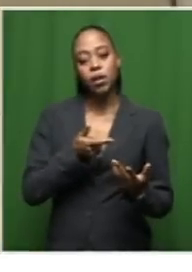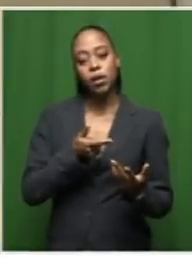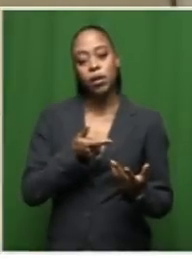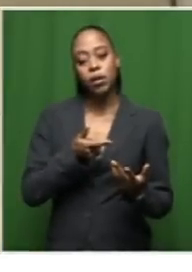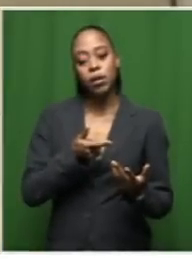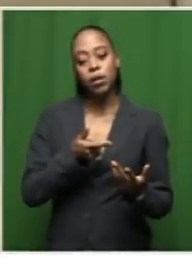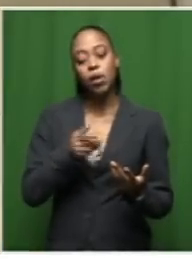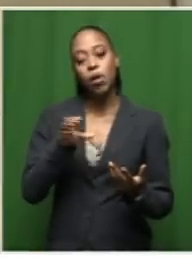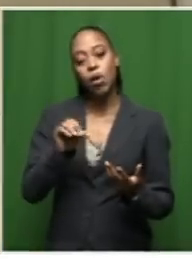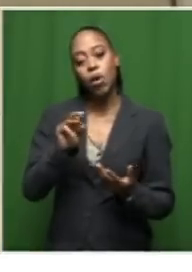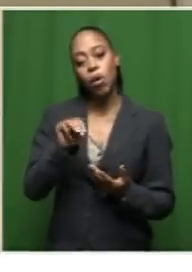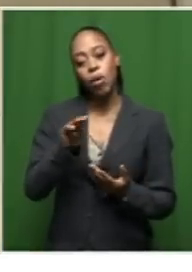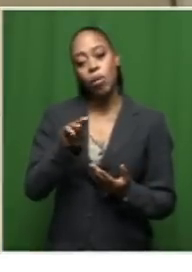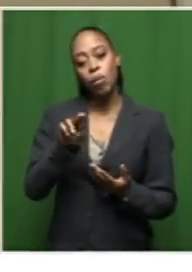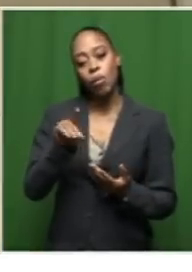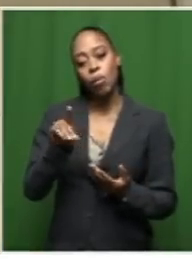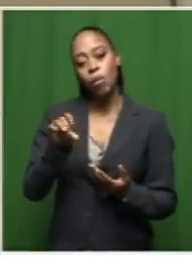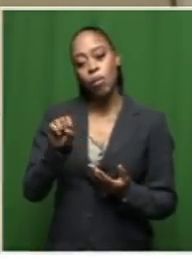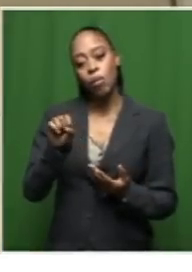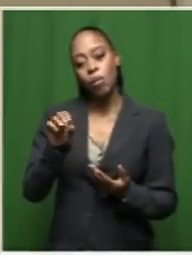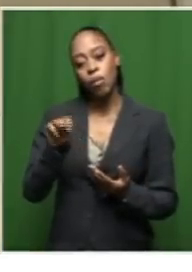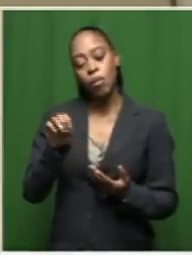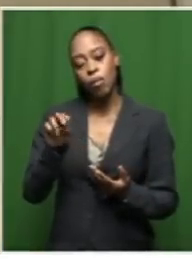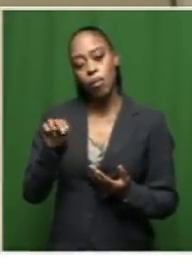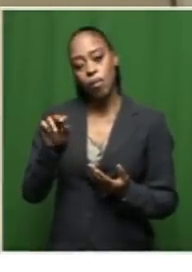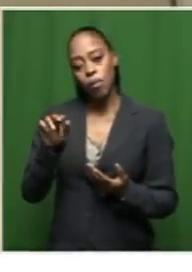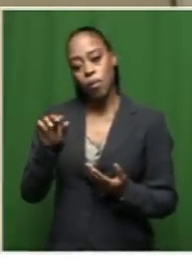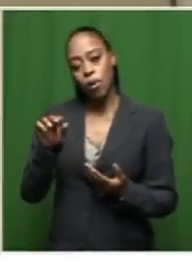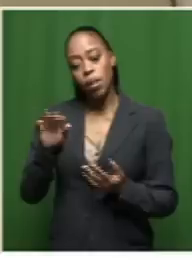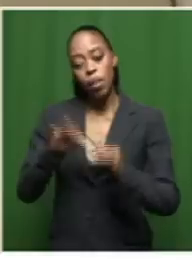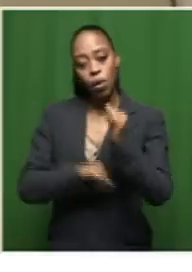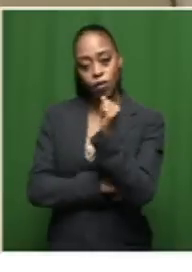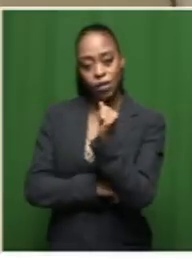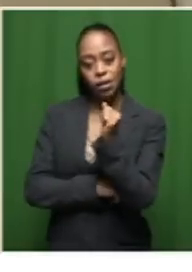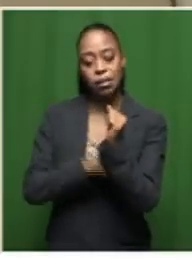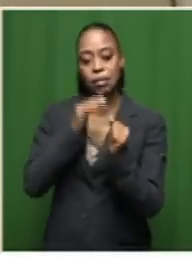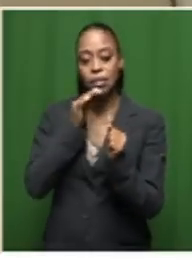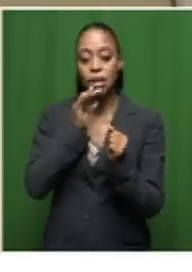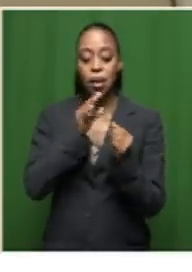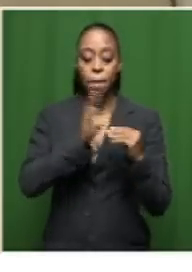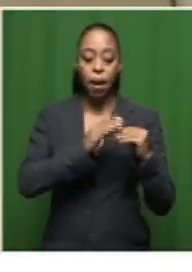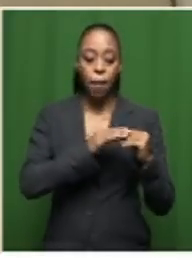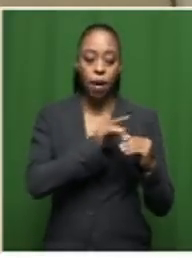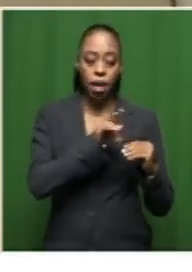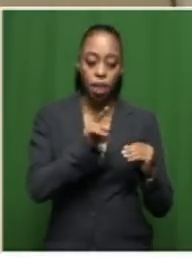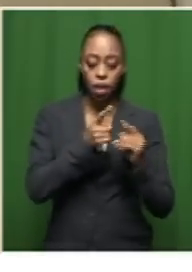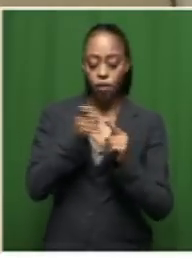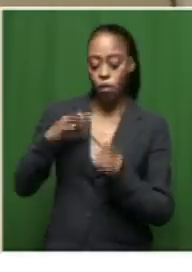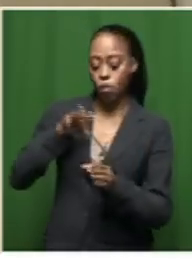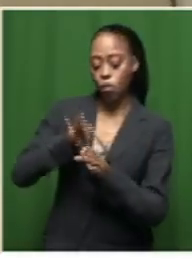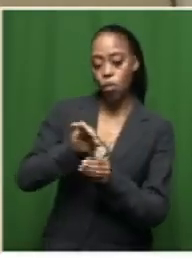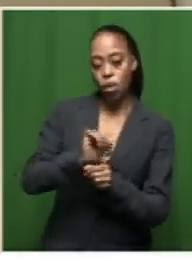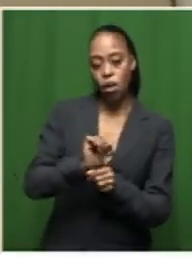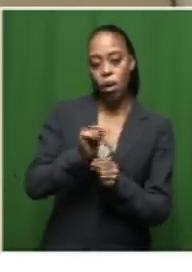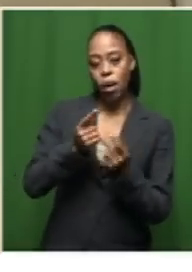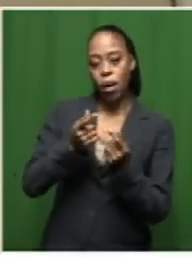statutory ombud offices that deals with complaints from pension fund members. So every pension fund member, out of your contribution,